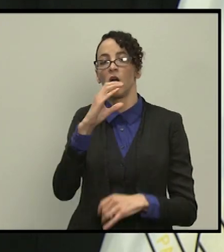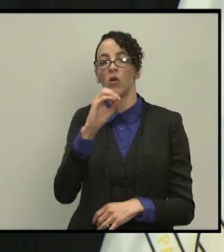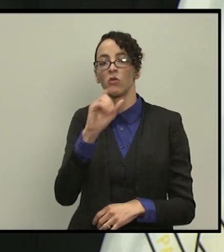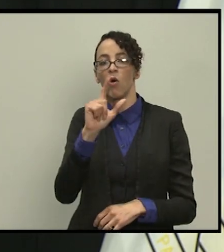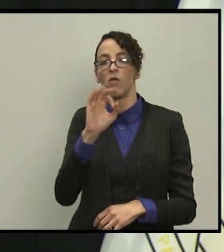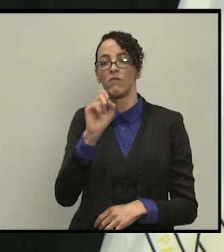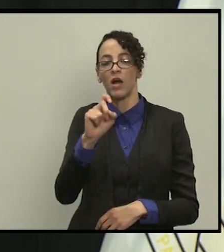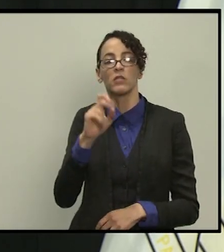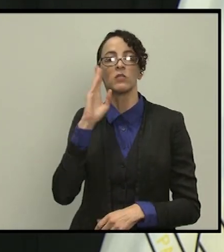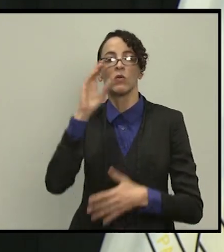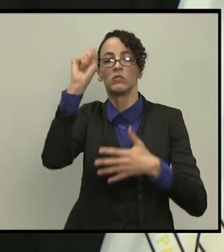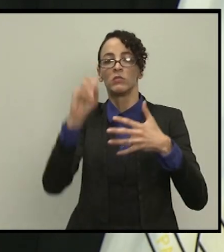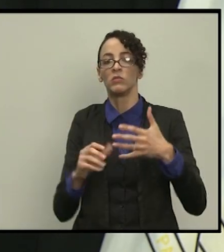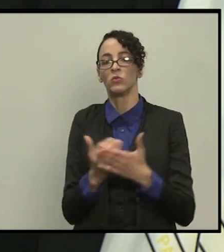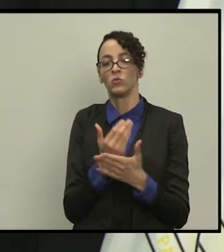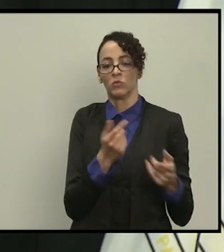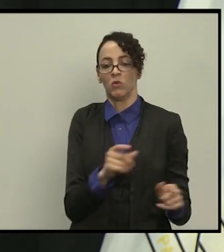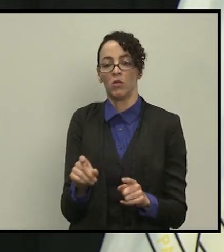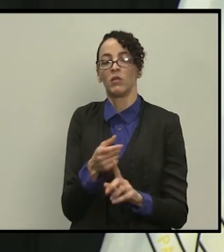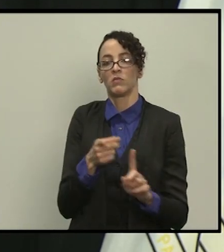Health.